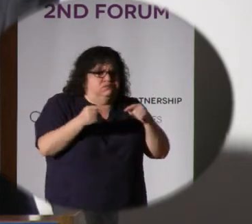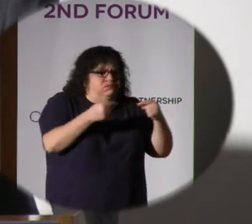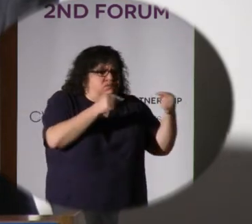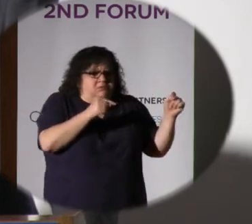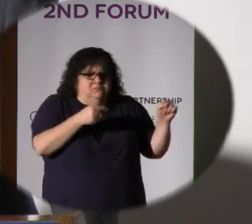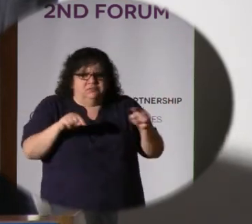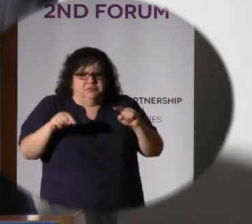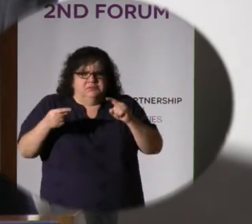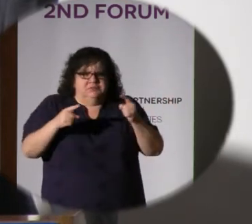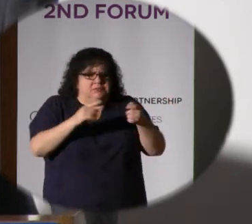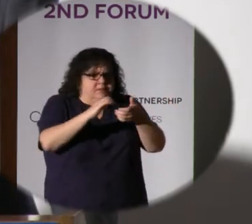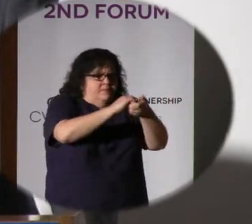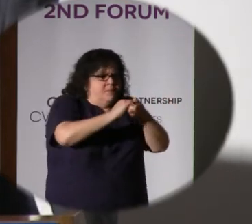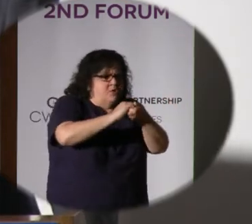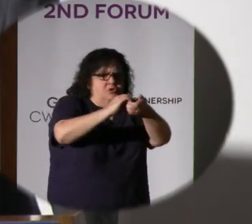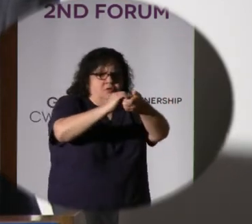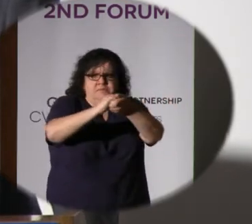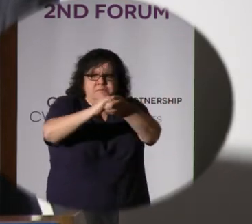critical.